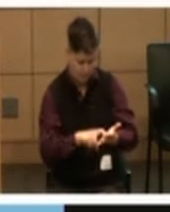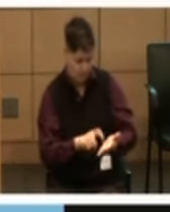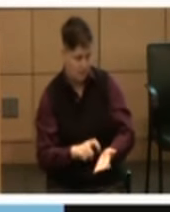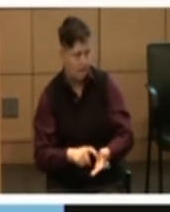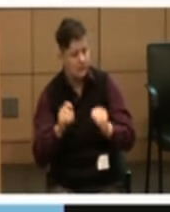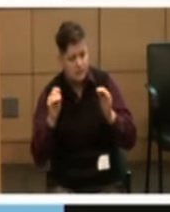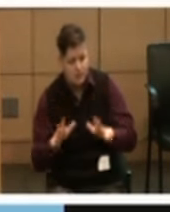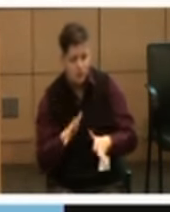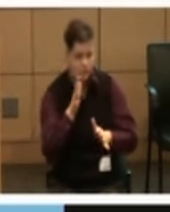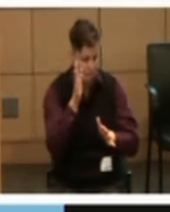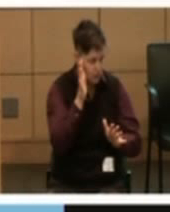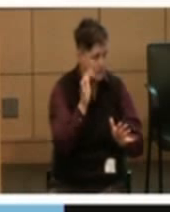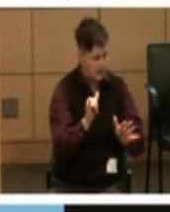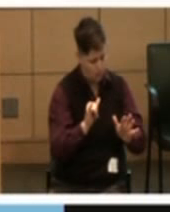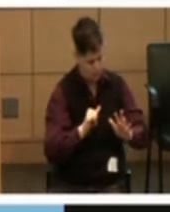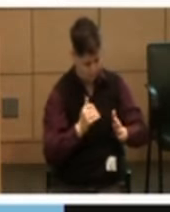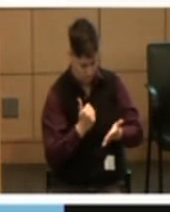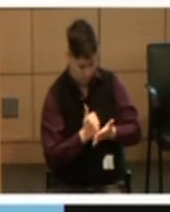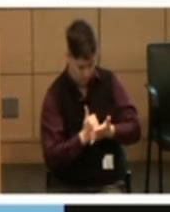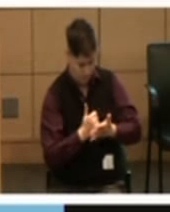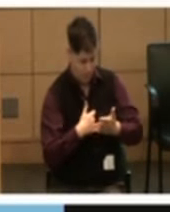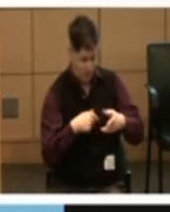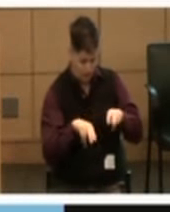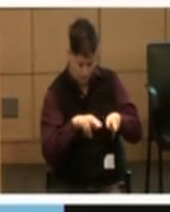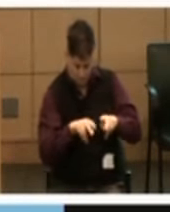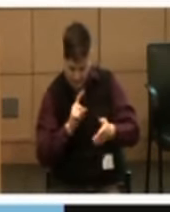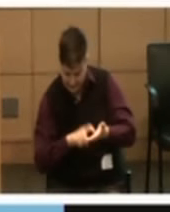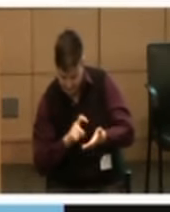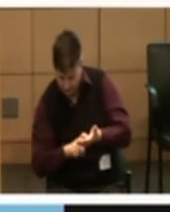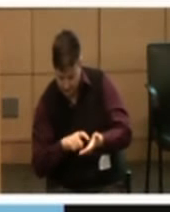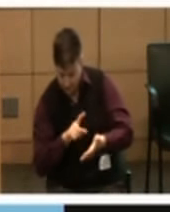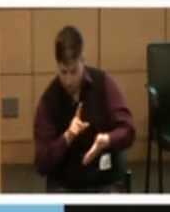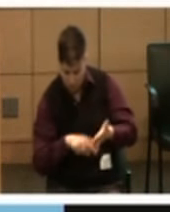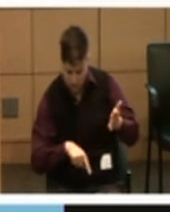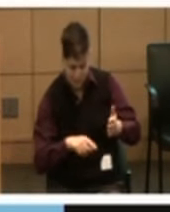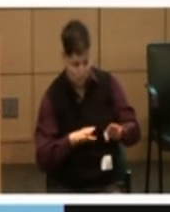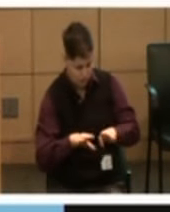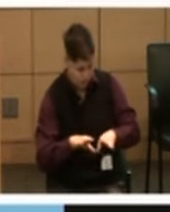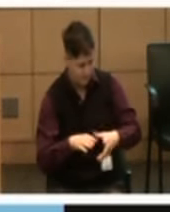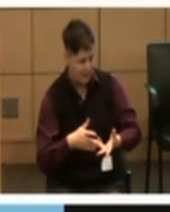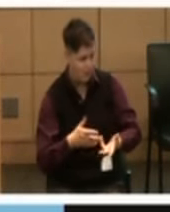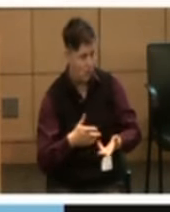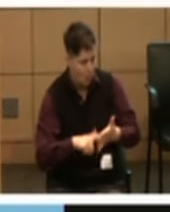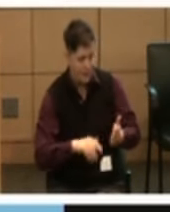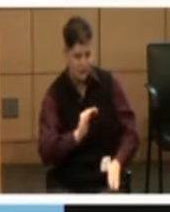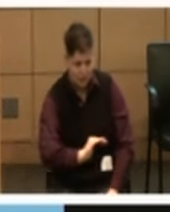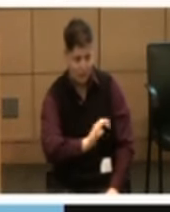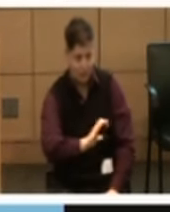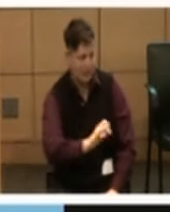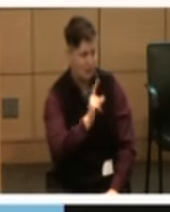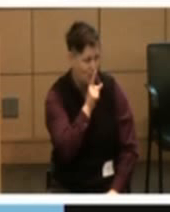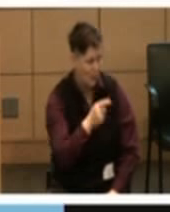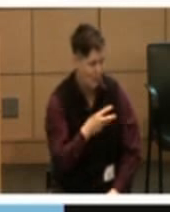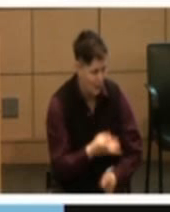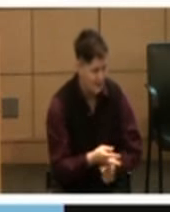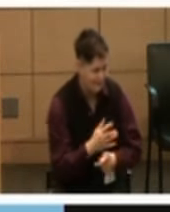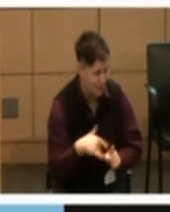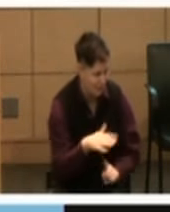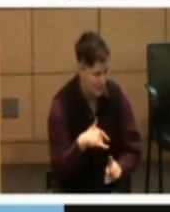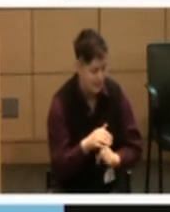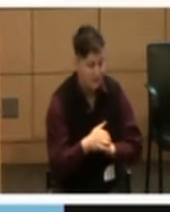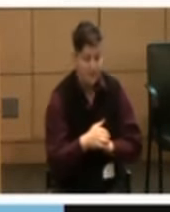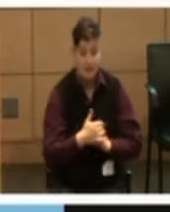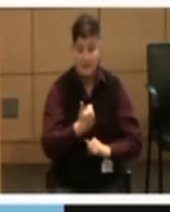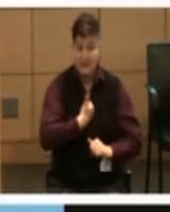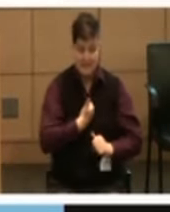and monitor children's listening abilities and behaviors in the real world. So this might involve a self-assessment,